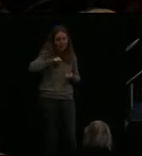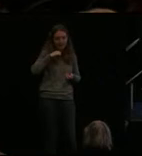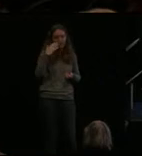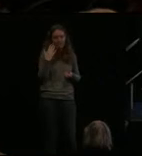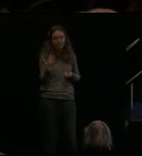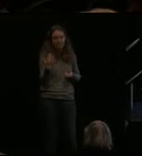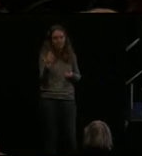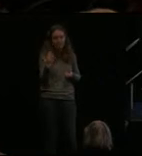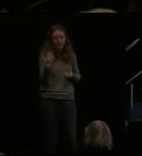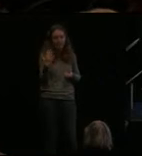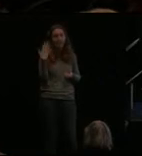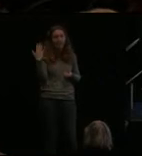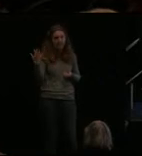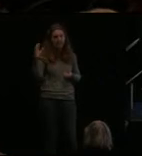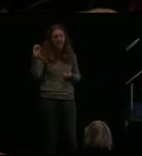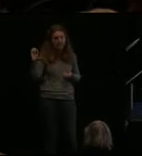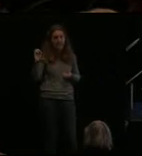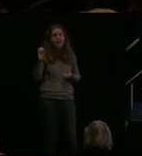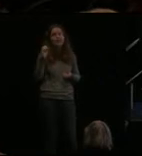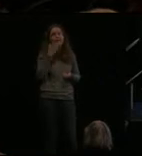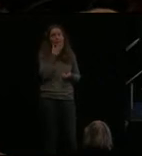603,550 men.